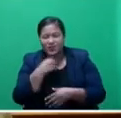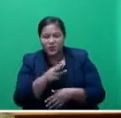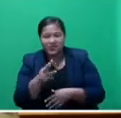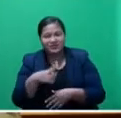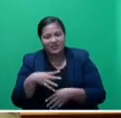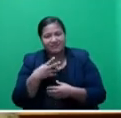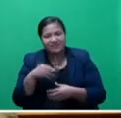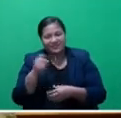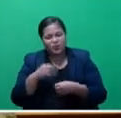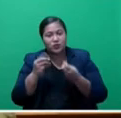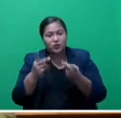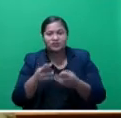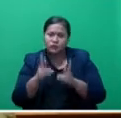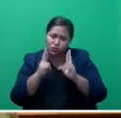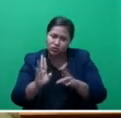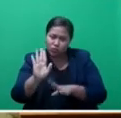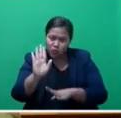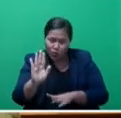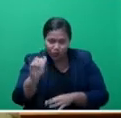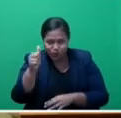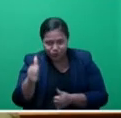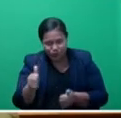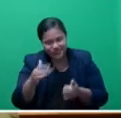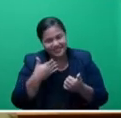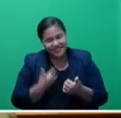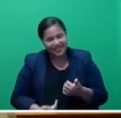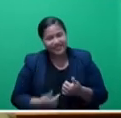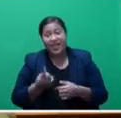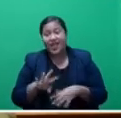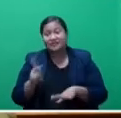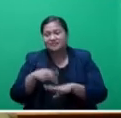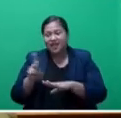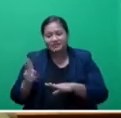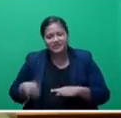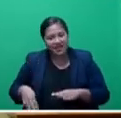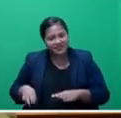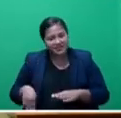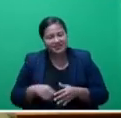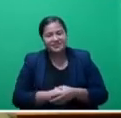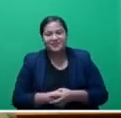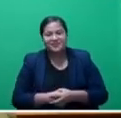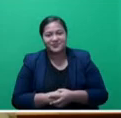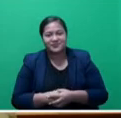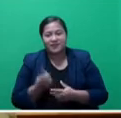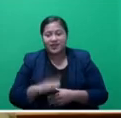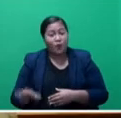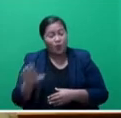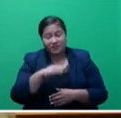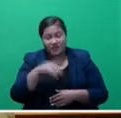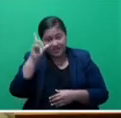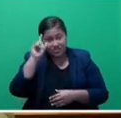to wish your good self and the Parliament Secretariat, all members of Parliament, and every Fijian